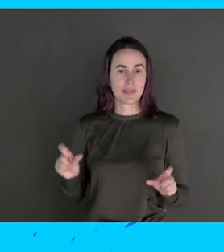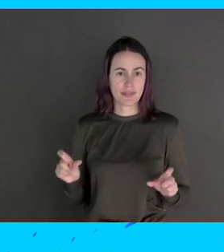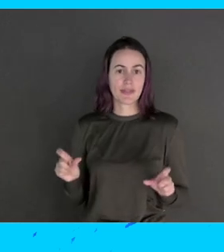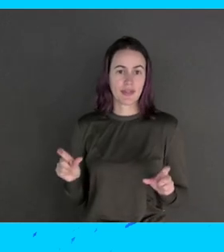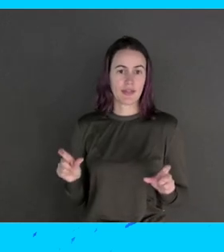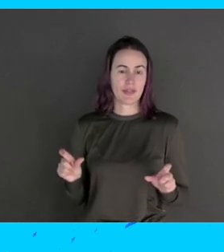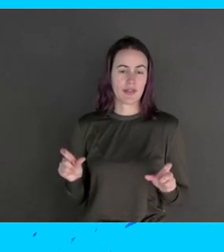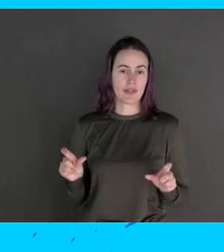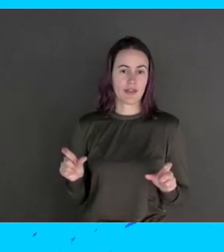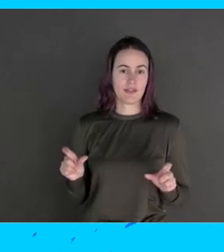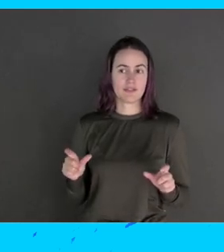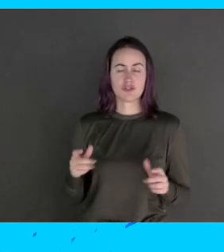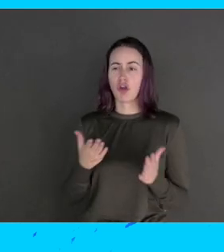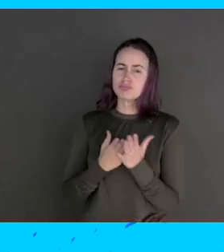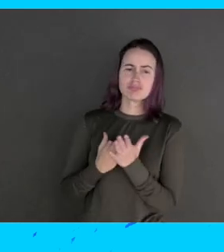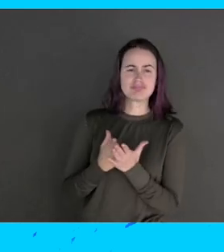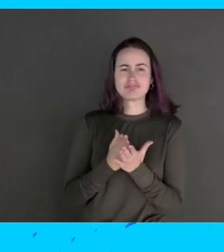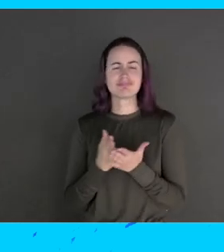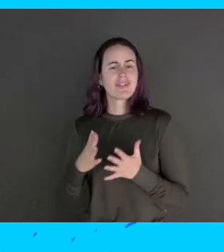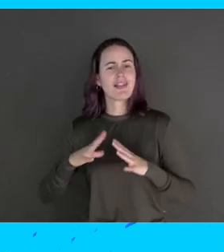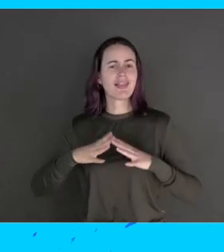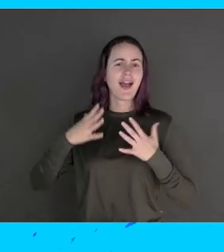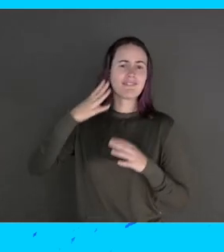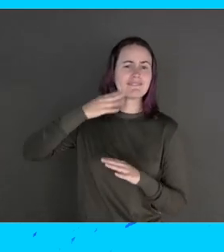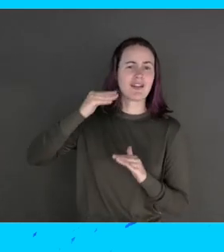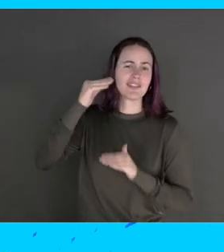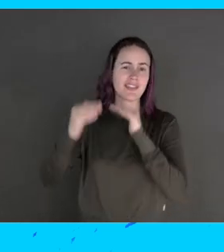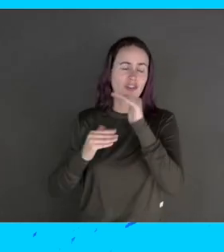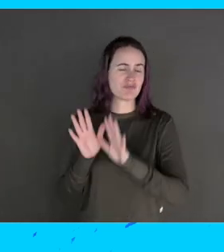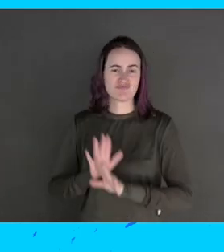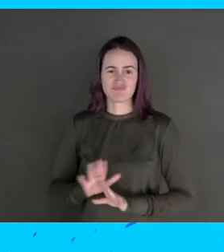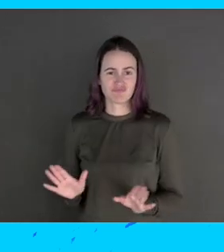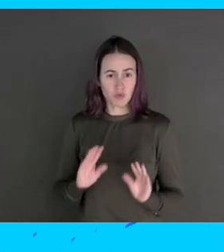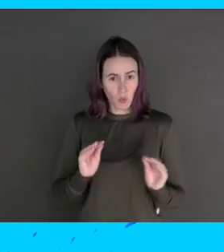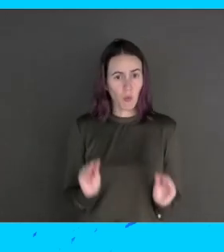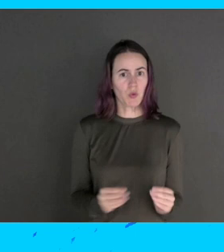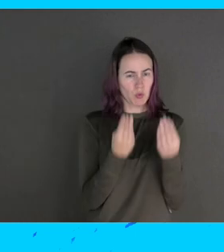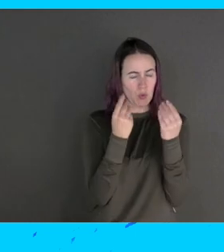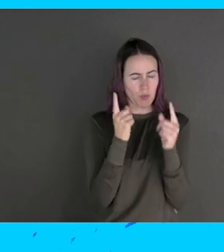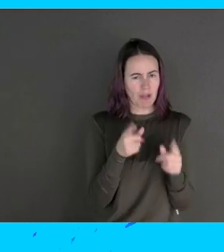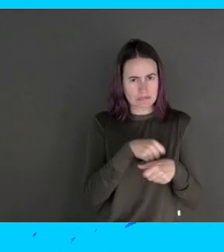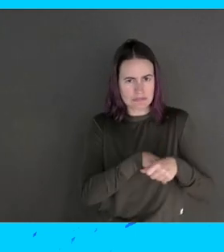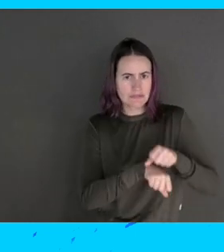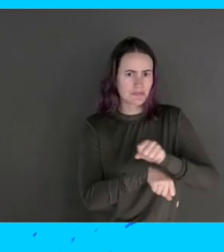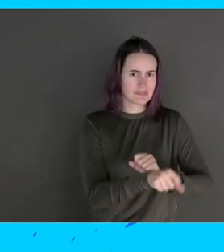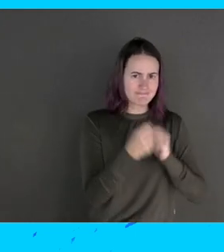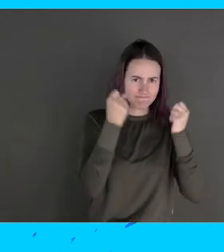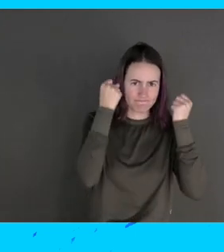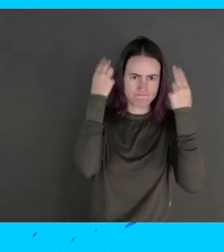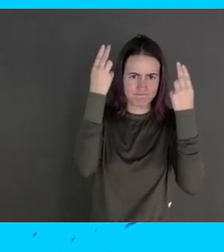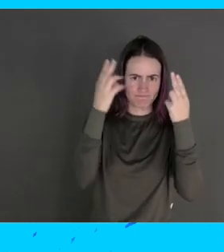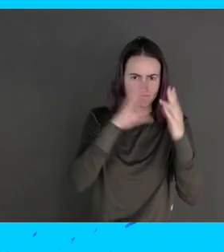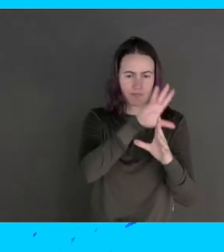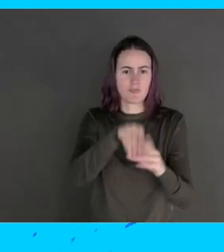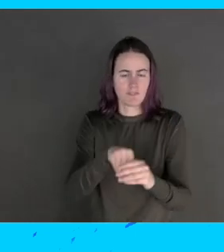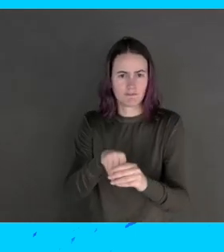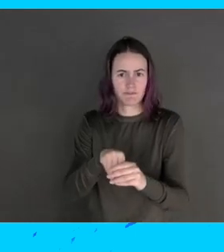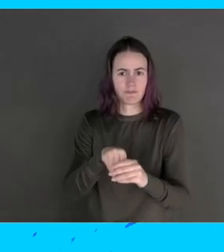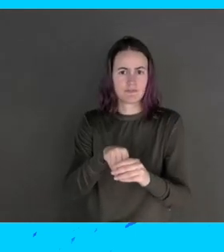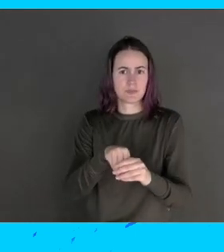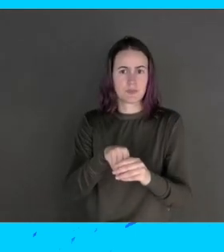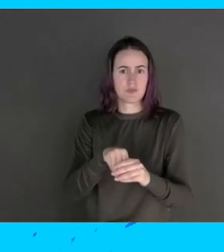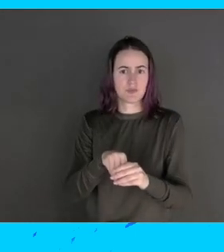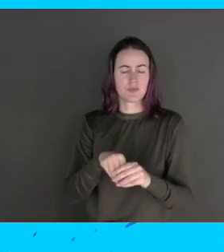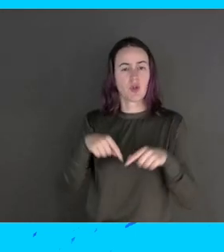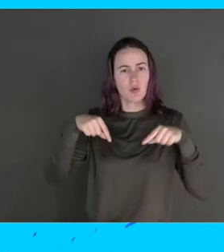adulthood. So youth should take part in this change with strategies. With Pro Familia, we